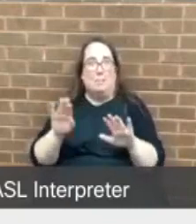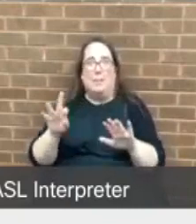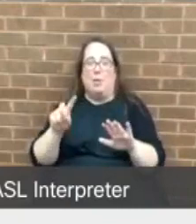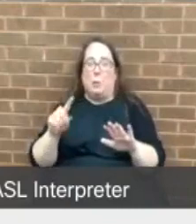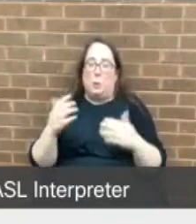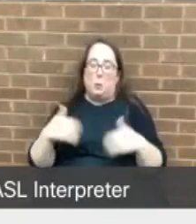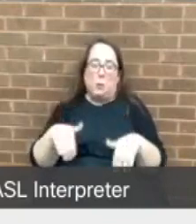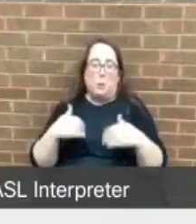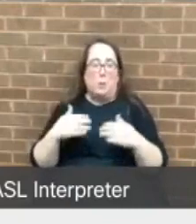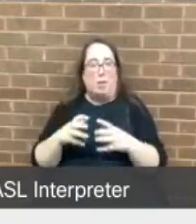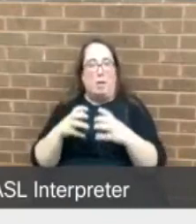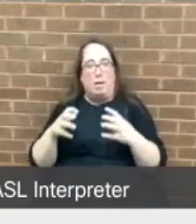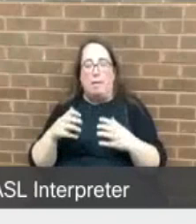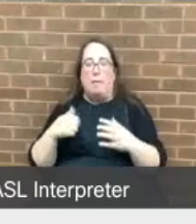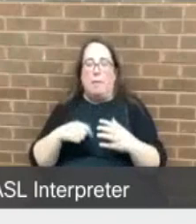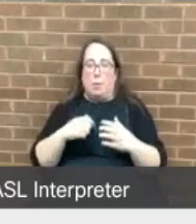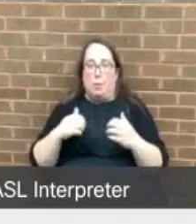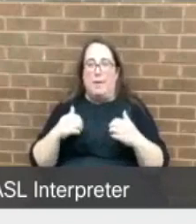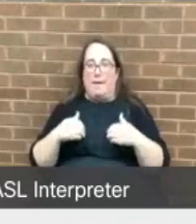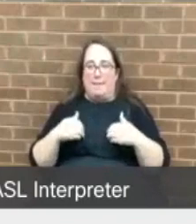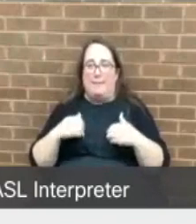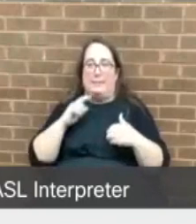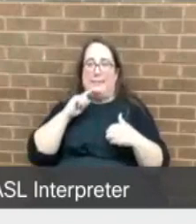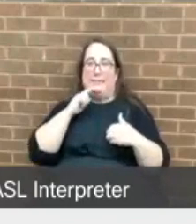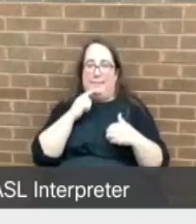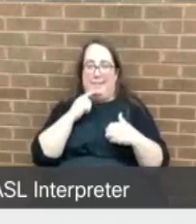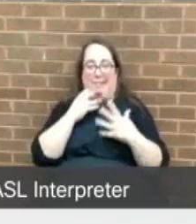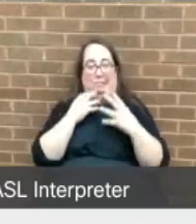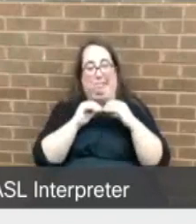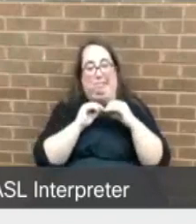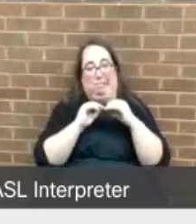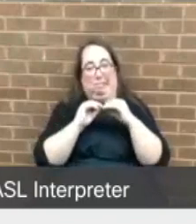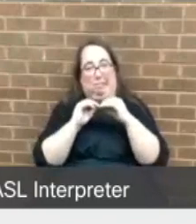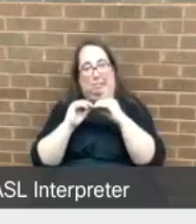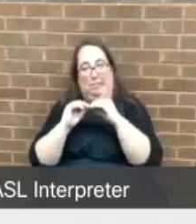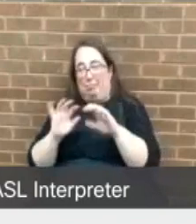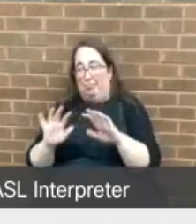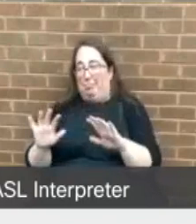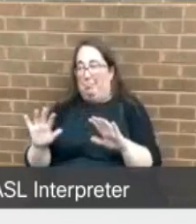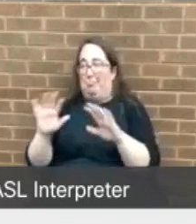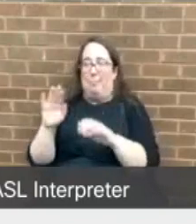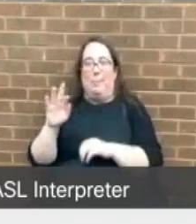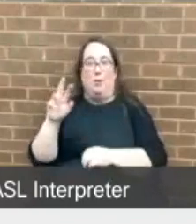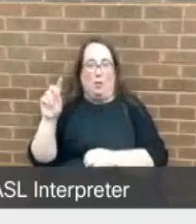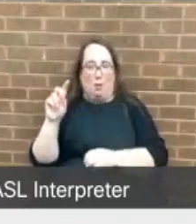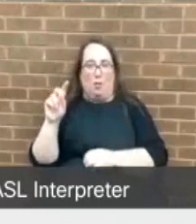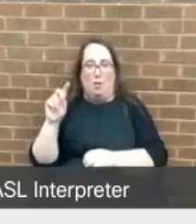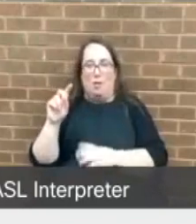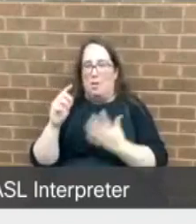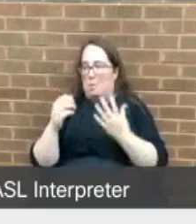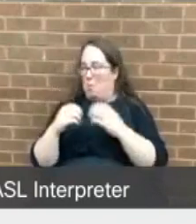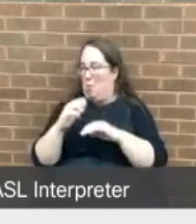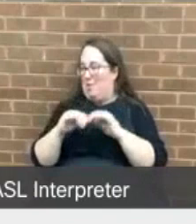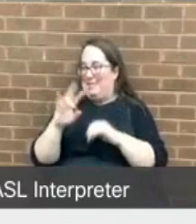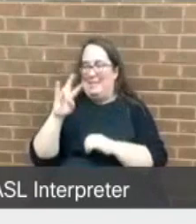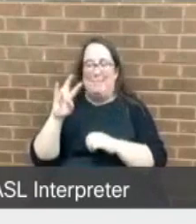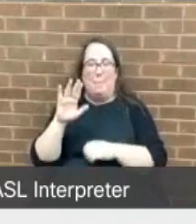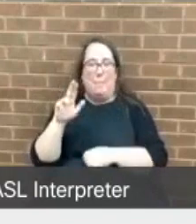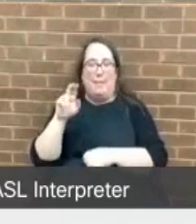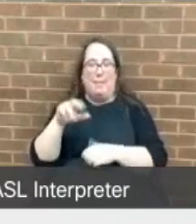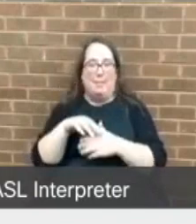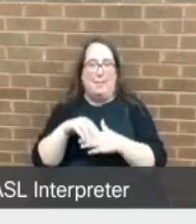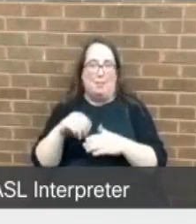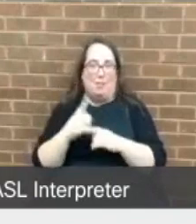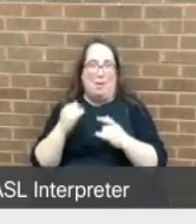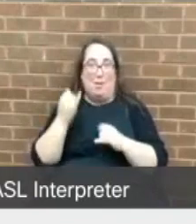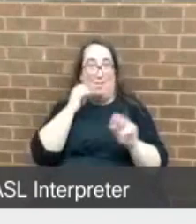significant. The reality is that we have a significant state of good repair backlog throughout the state, currently in excess of about $7 billion when